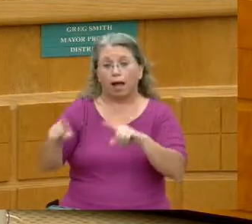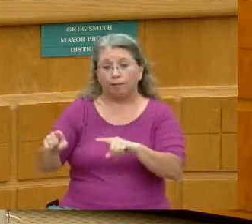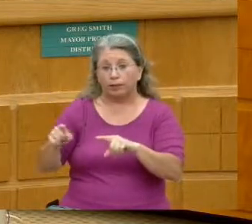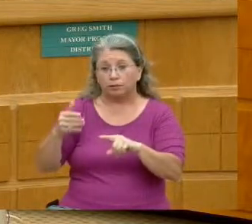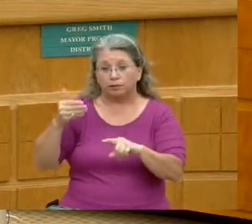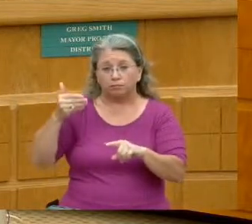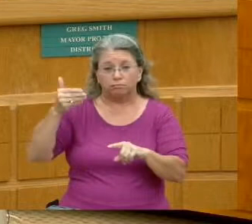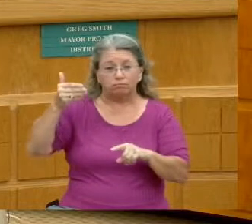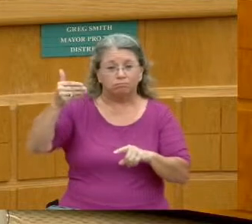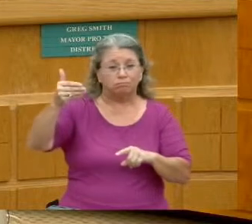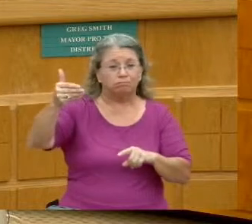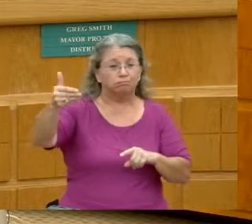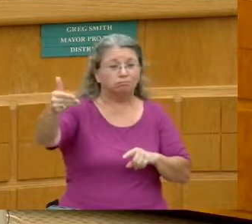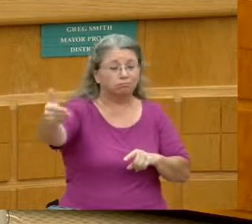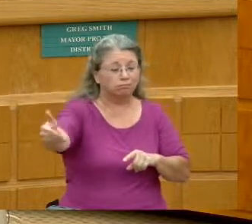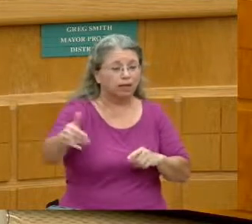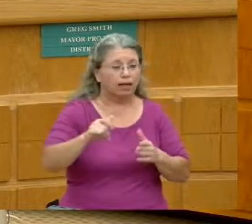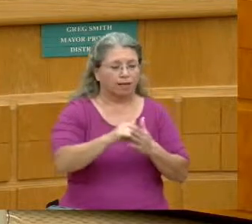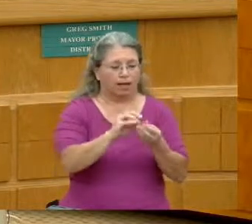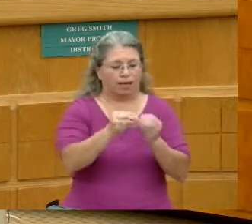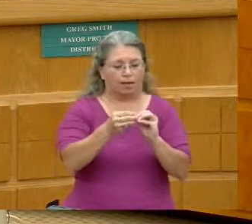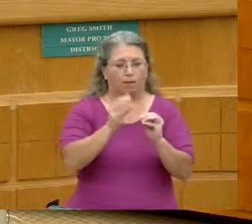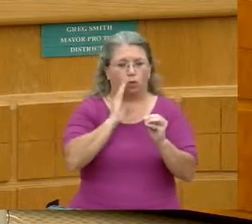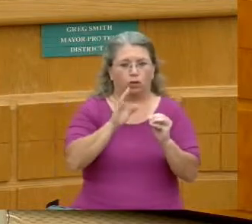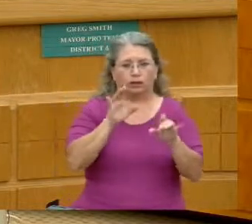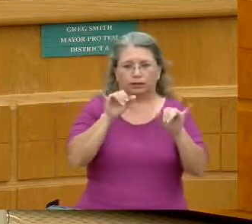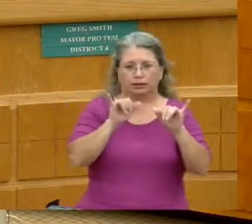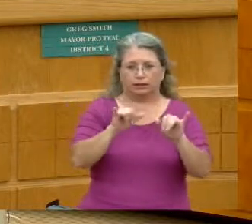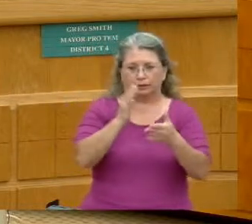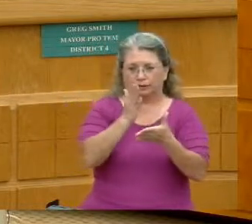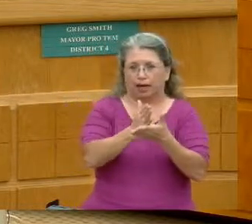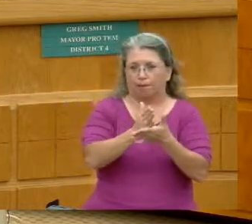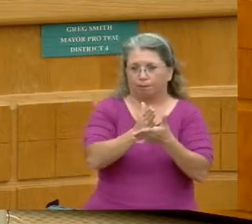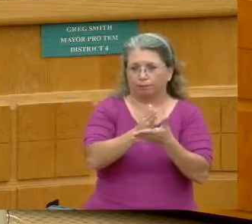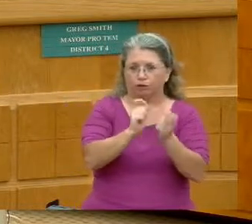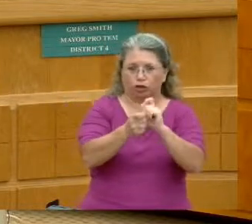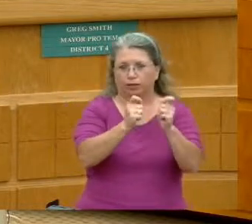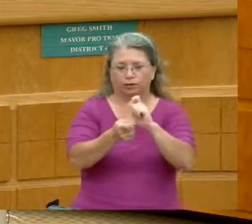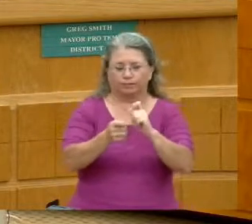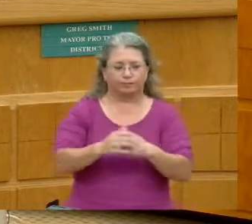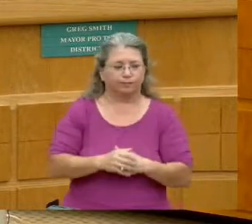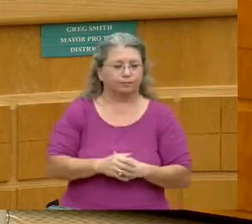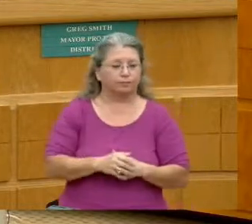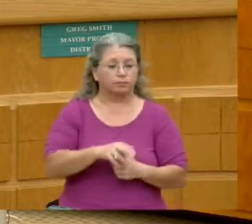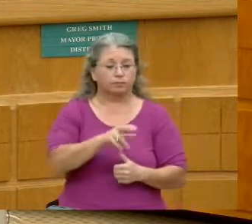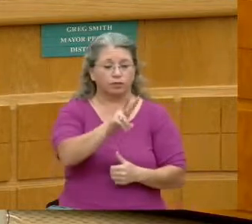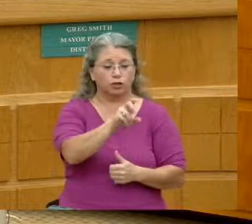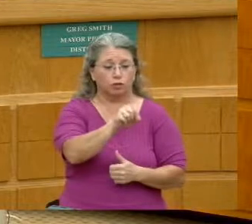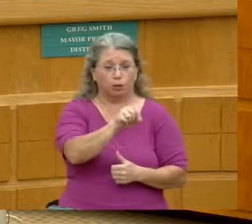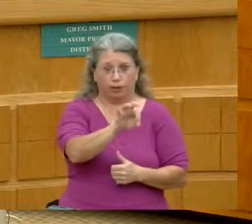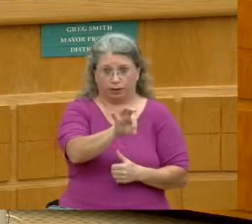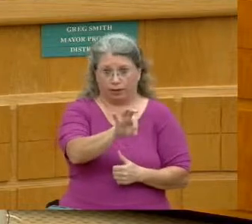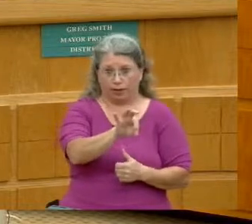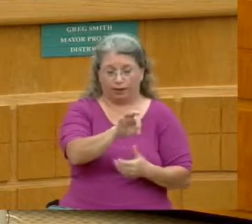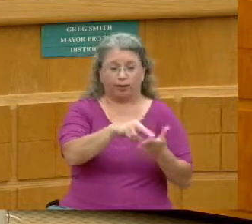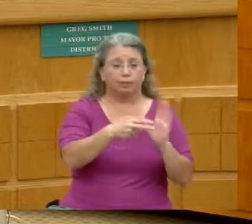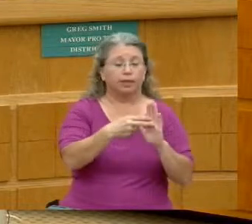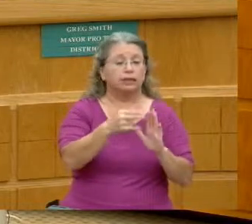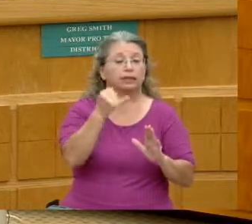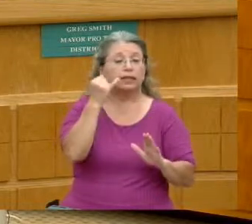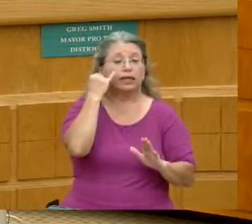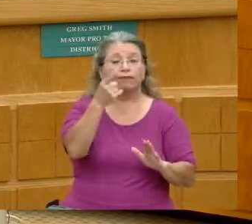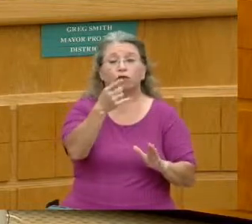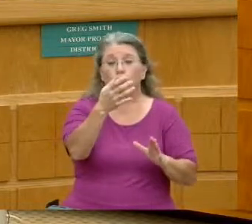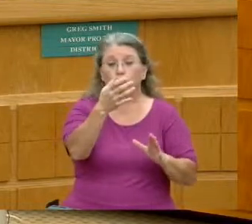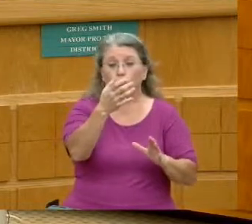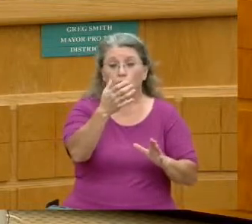on what the most likely number actually is. What 2.9 means, this is the transmission rate. It means that if you get sick, you're probably going to